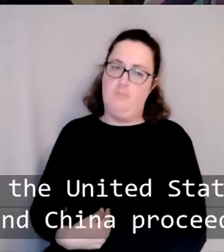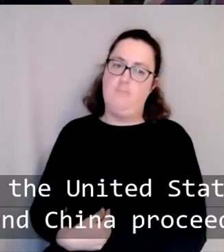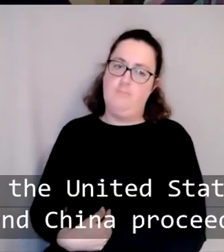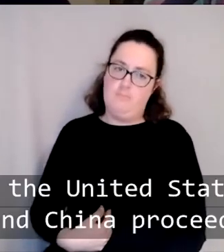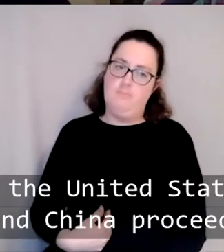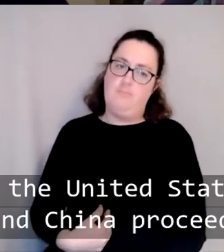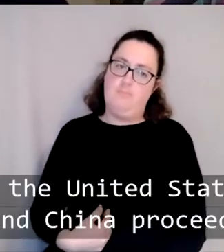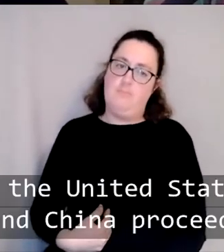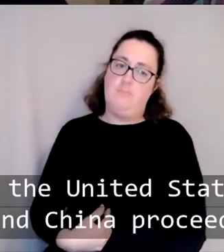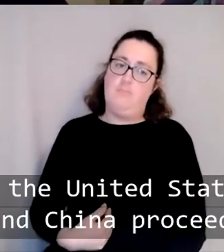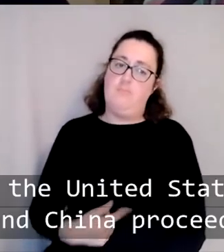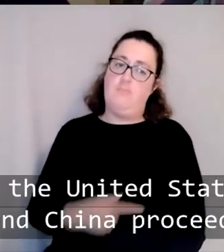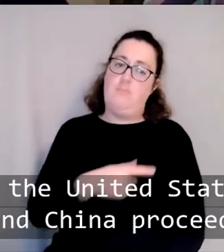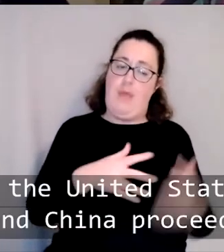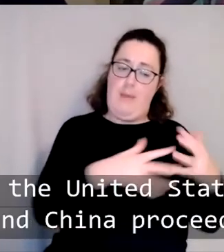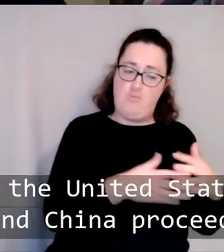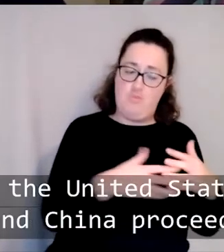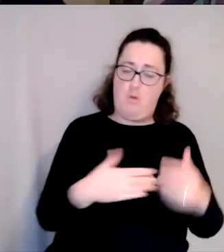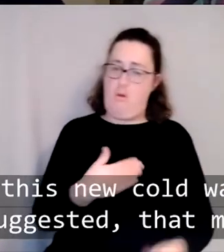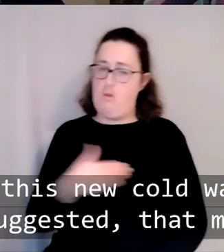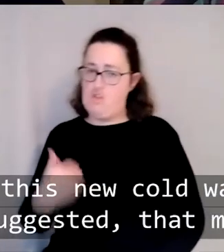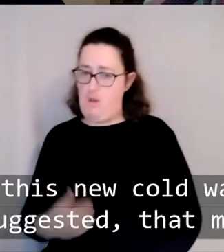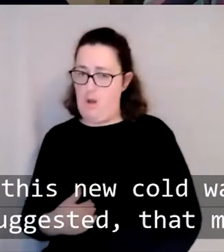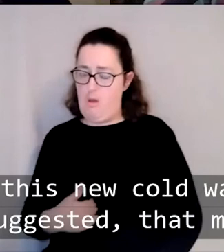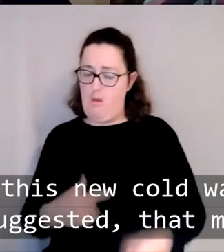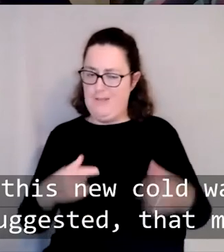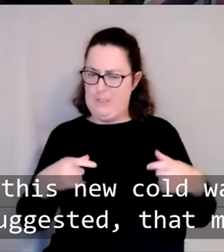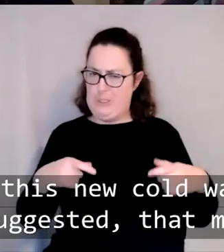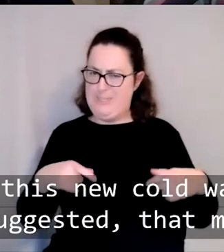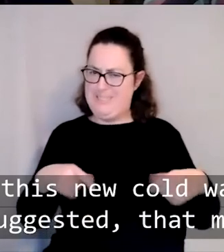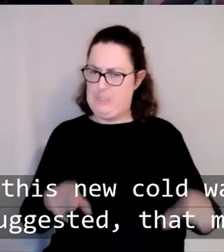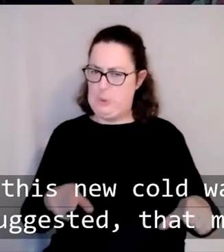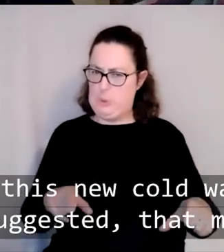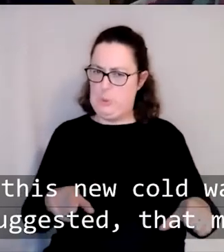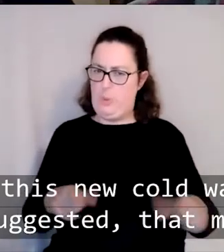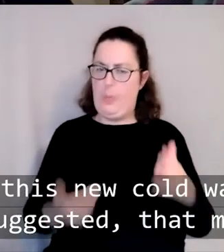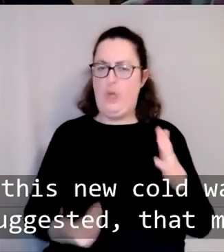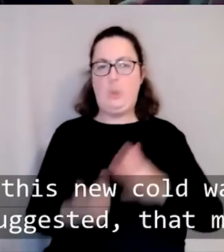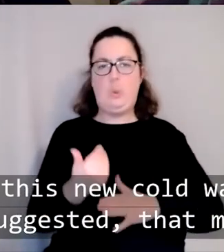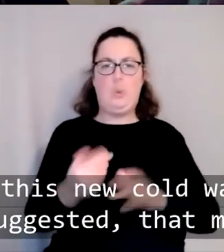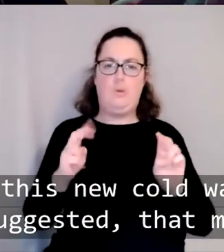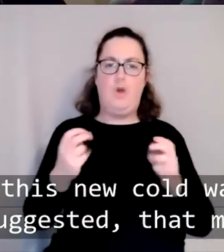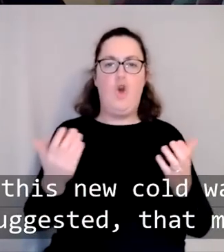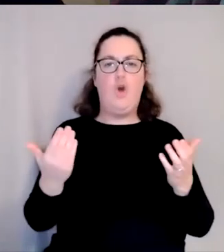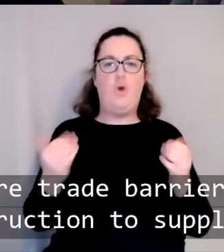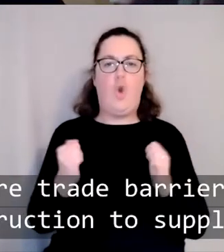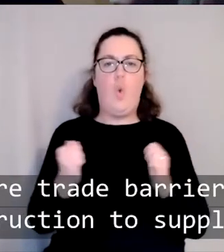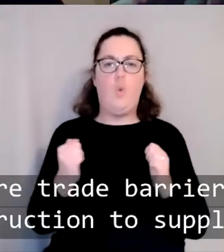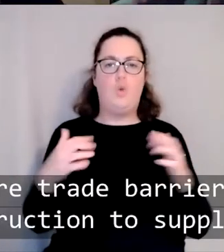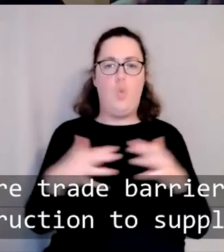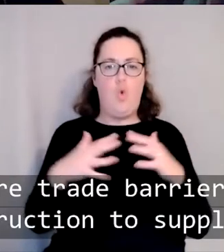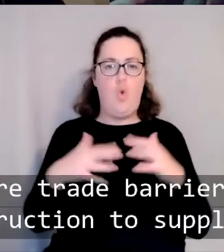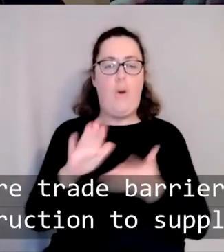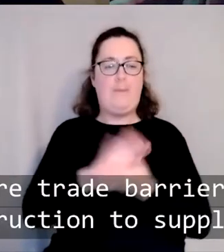And if the United States and China proceed with this new Cold War, as it suggested, that means more